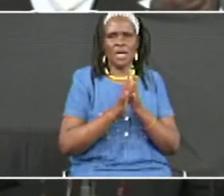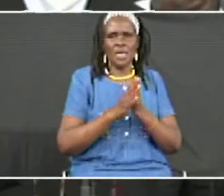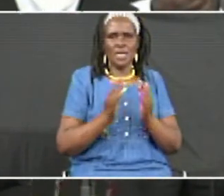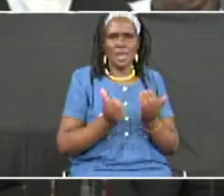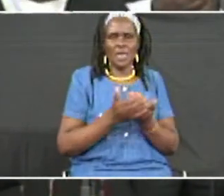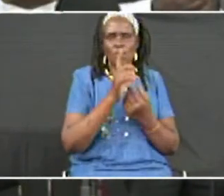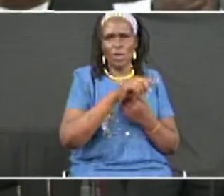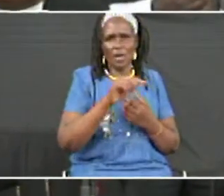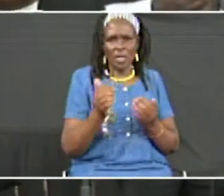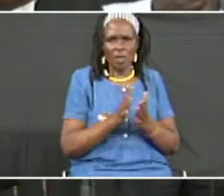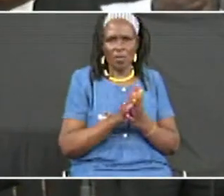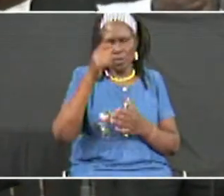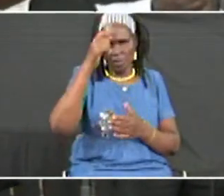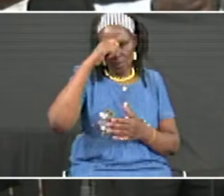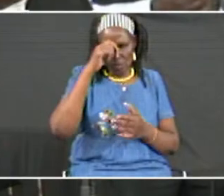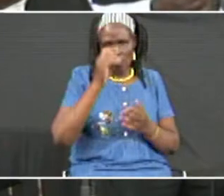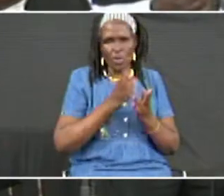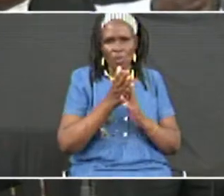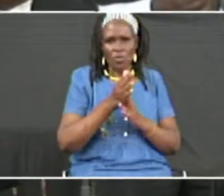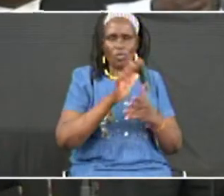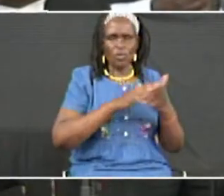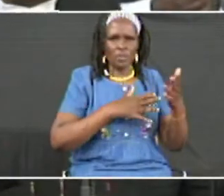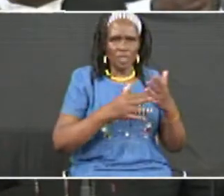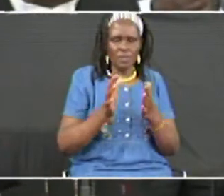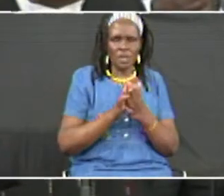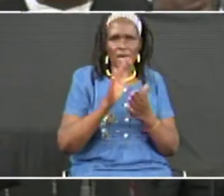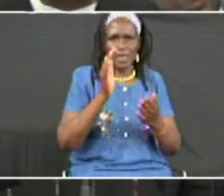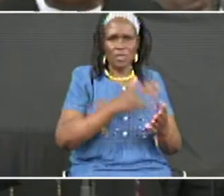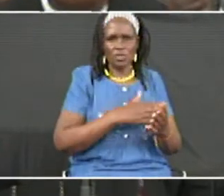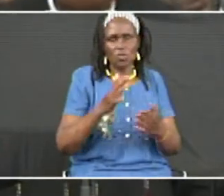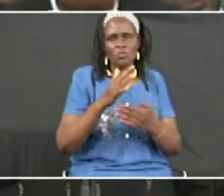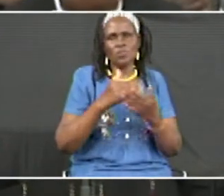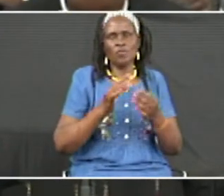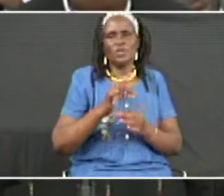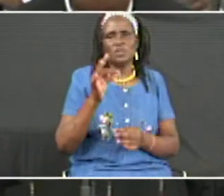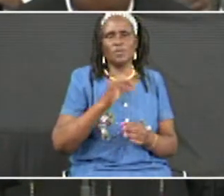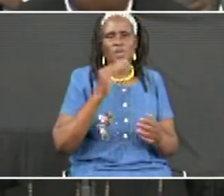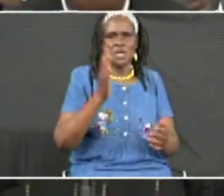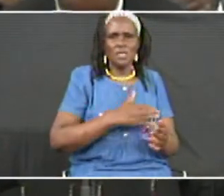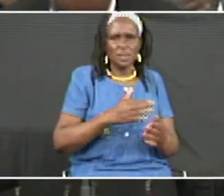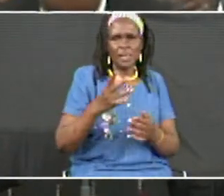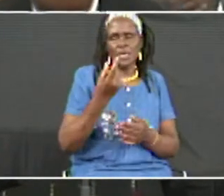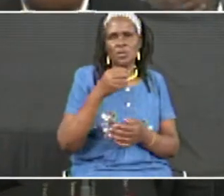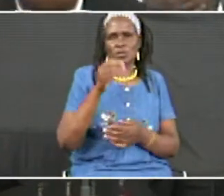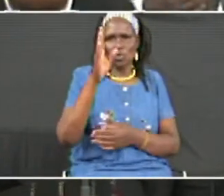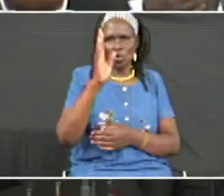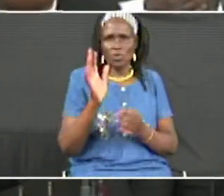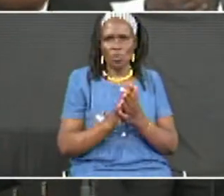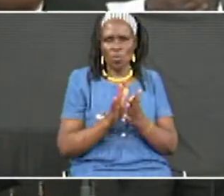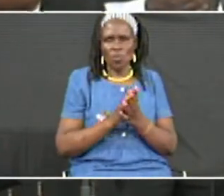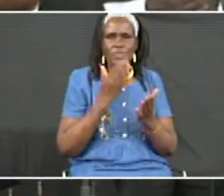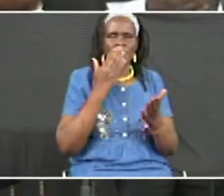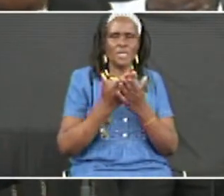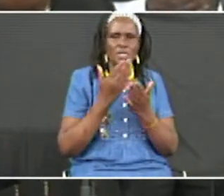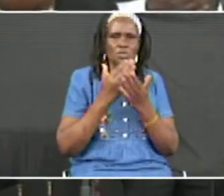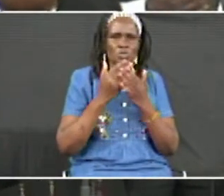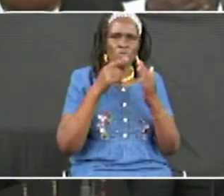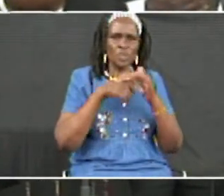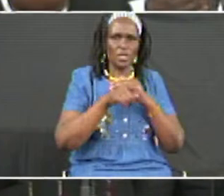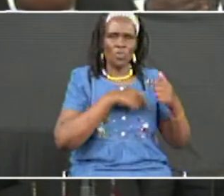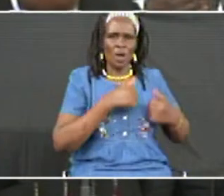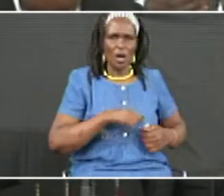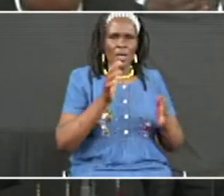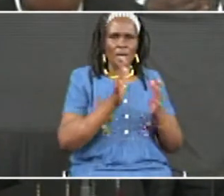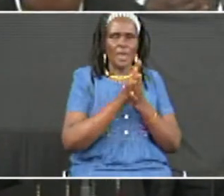wisdom through psalms, hymns, and songs from the Spirit, singing to God with gratitude in your hearts. And whatever you